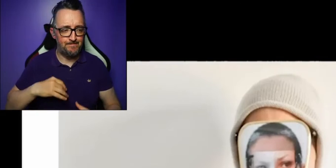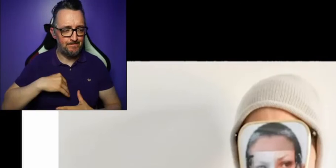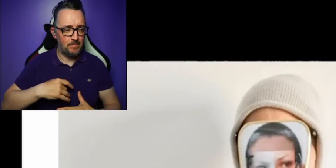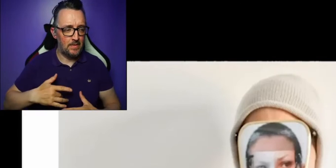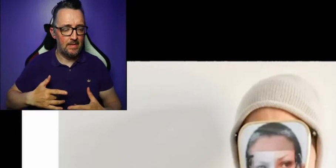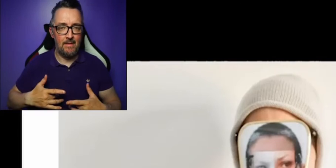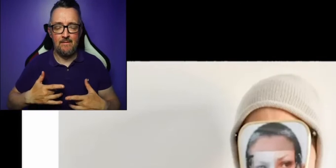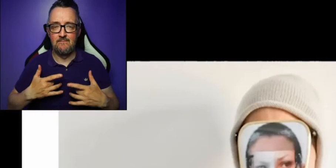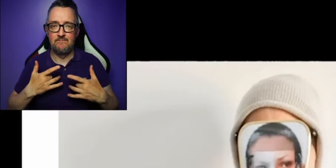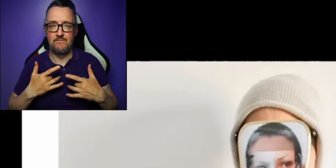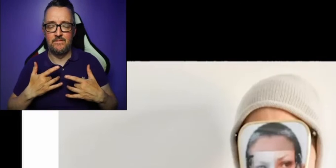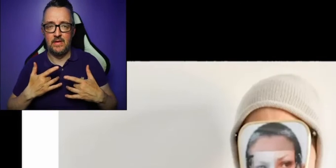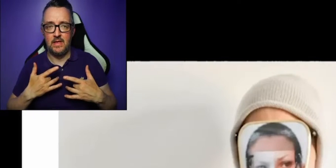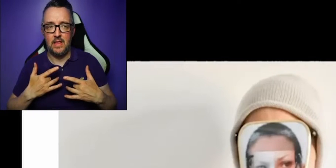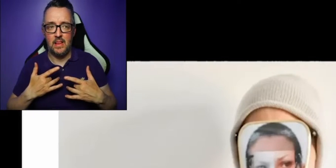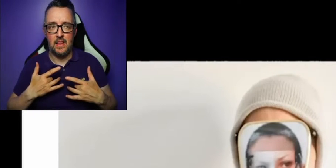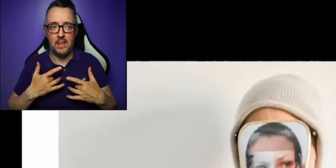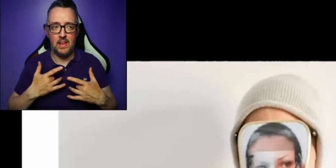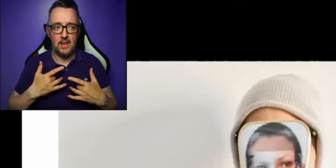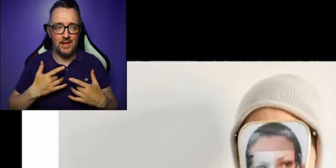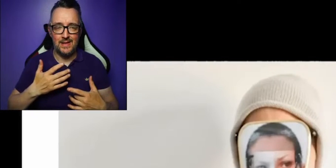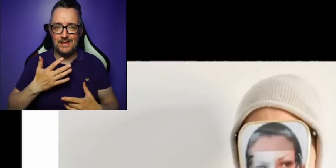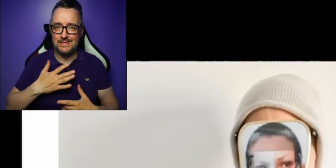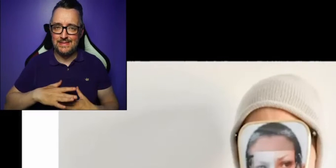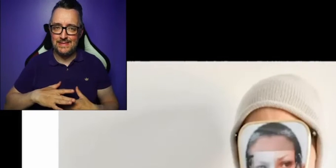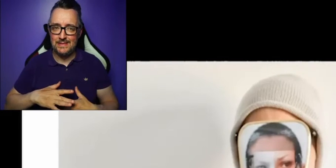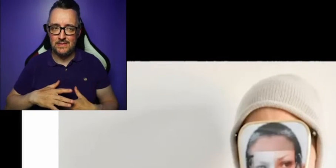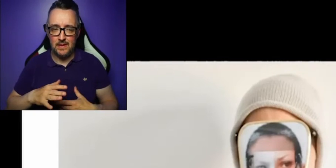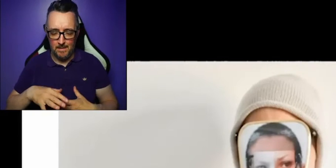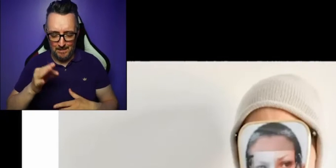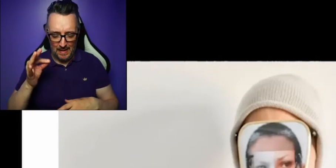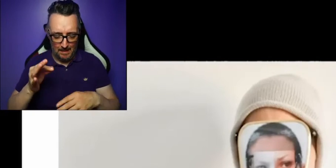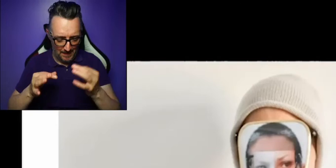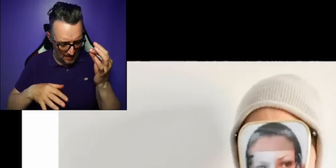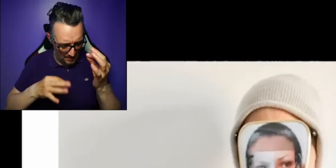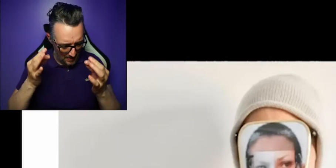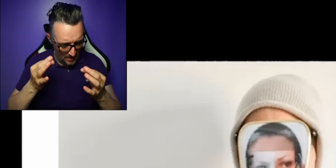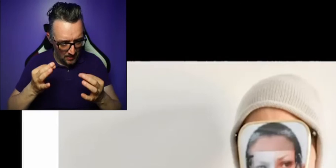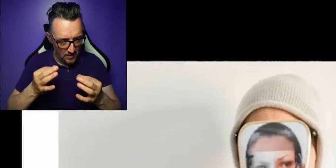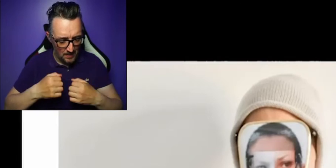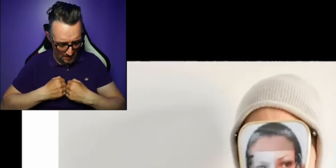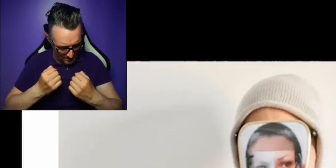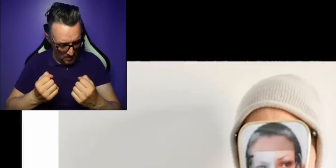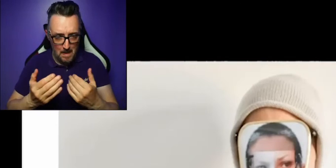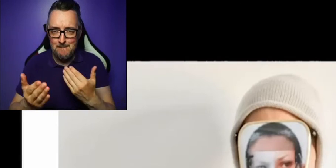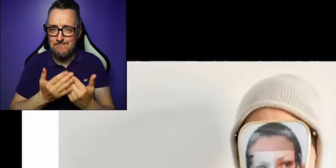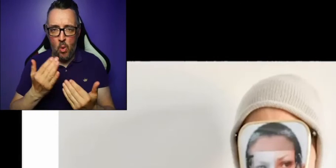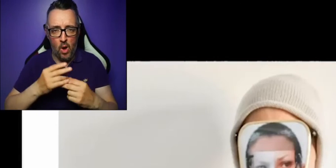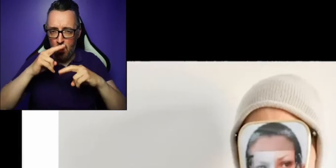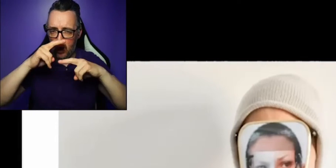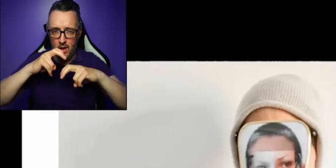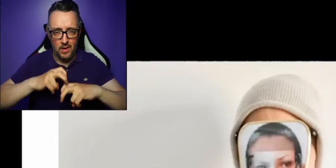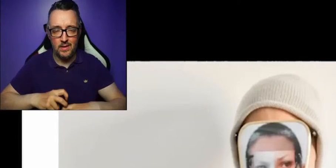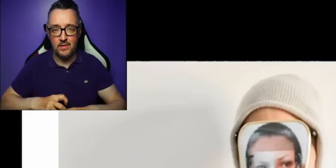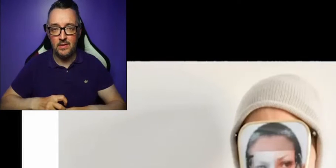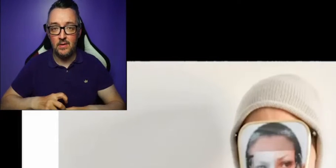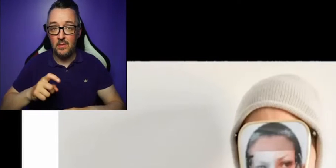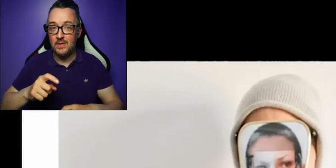feel like I'm uncovering and needing to uncover and unpick. So the levels of this just